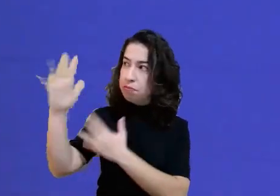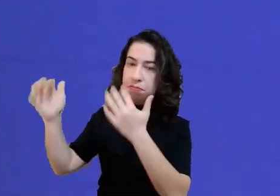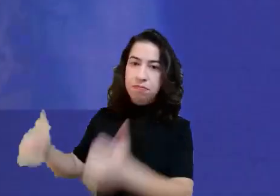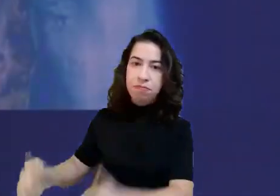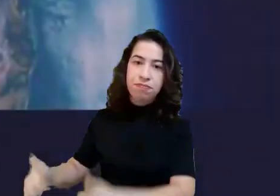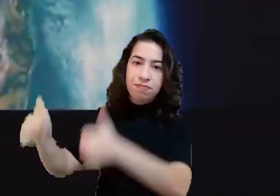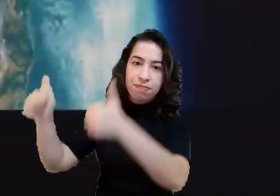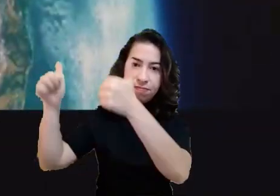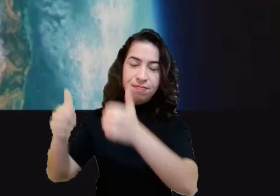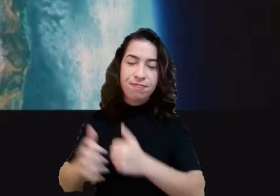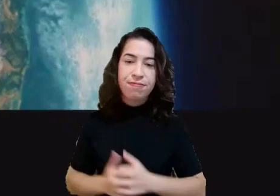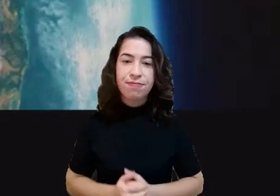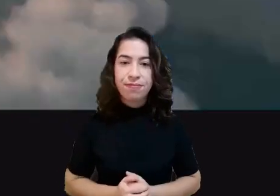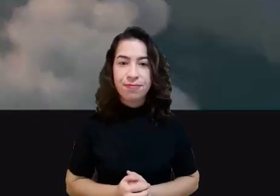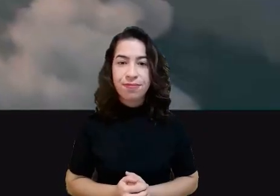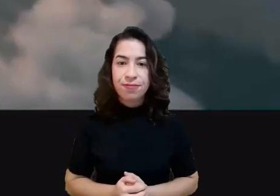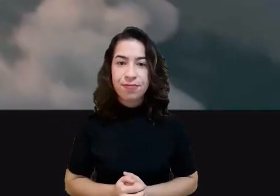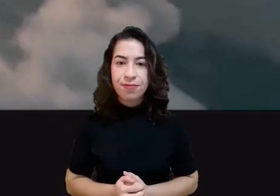in this inclusion logic.